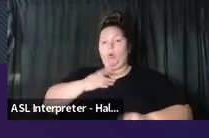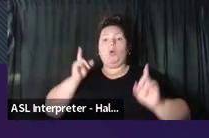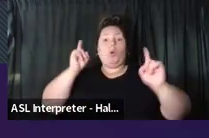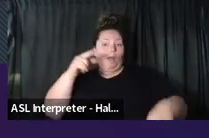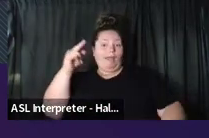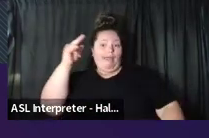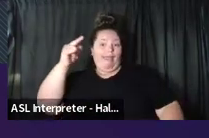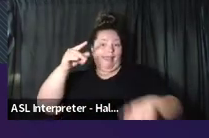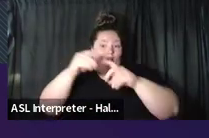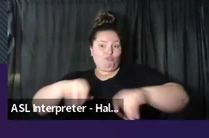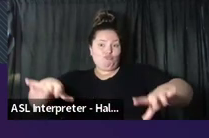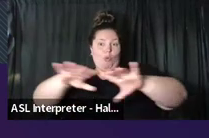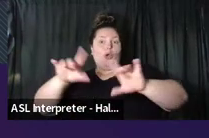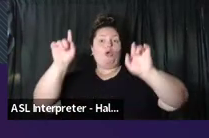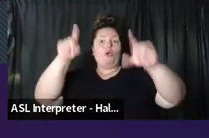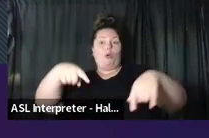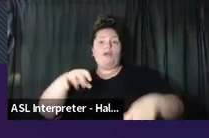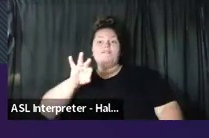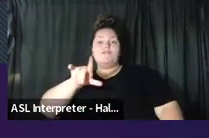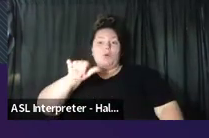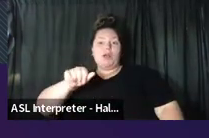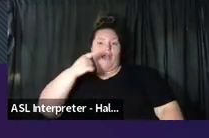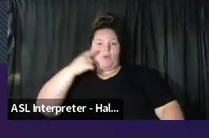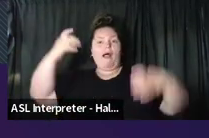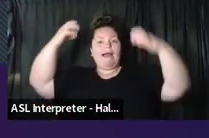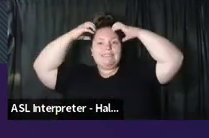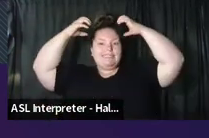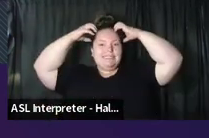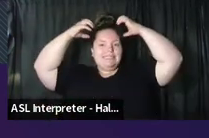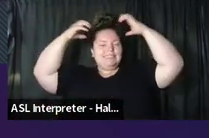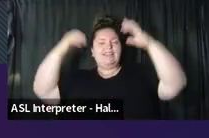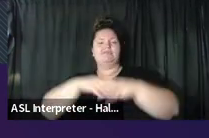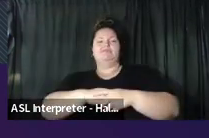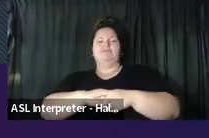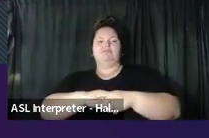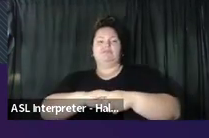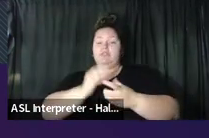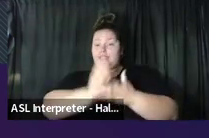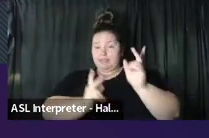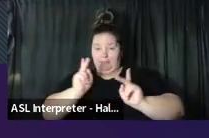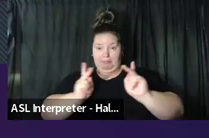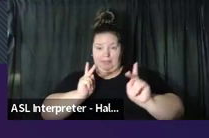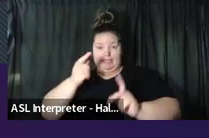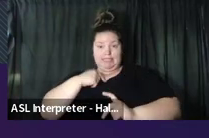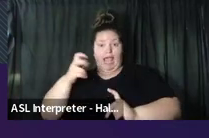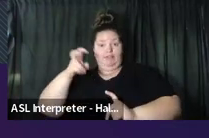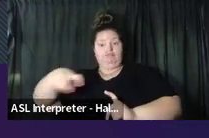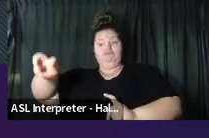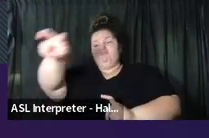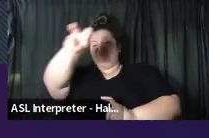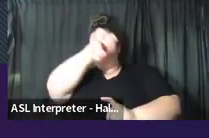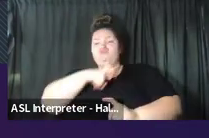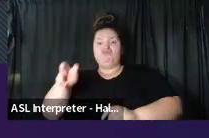to Florida, going to Disney World. Some of the places that I've been traveling, I've actually been